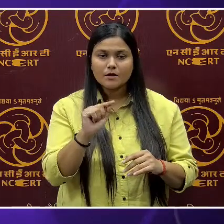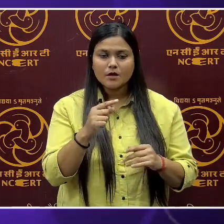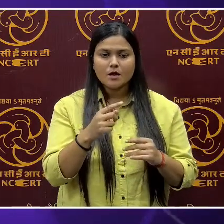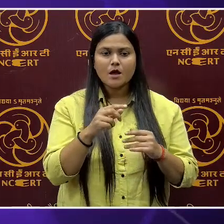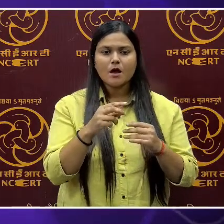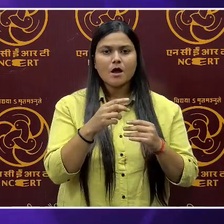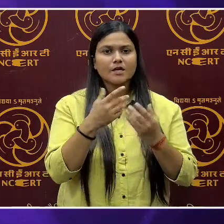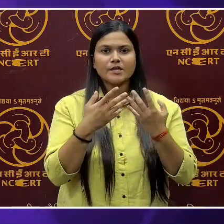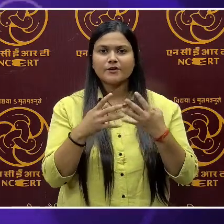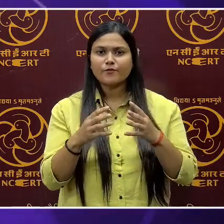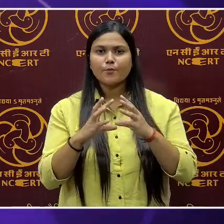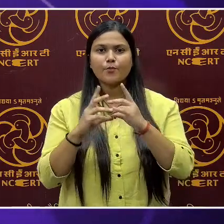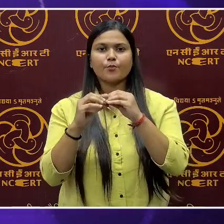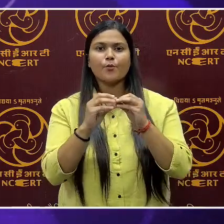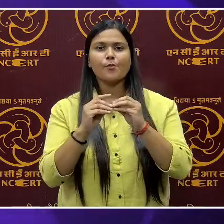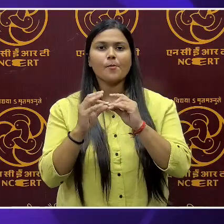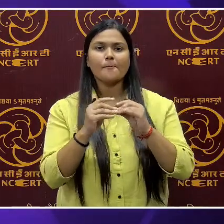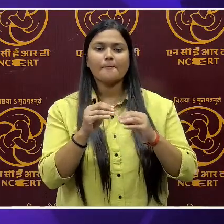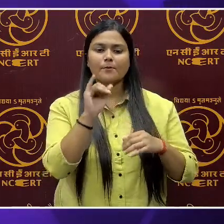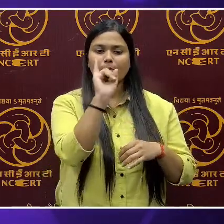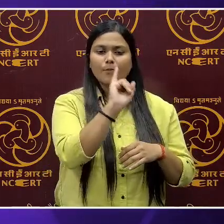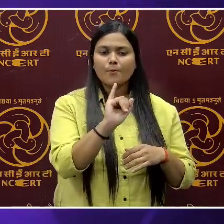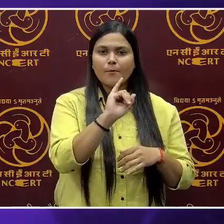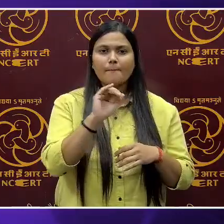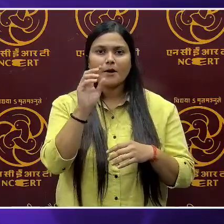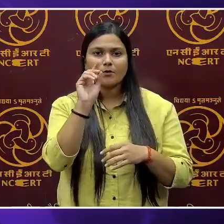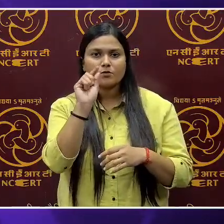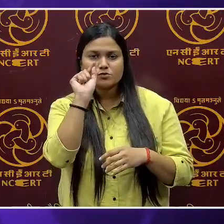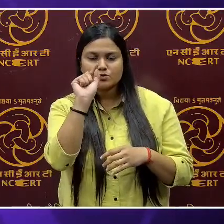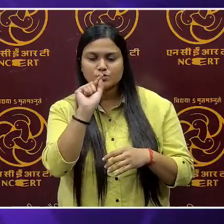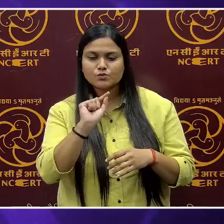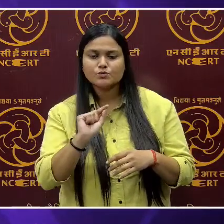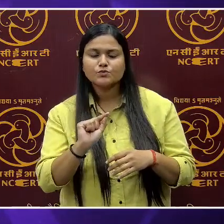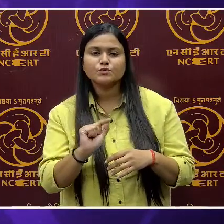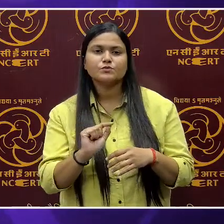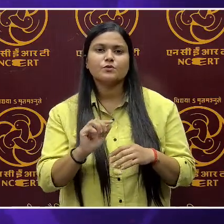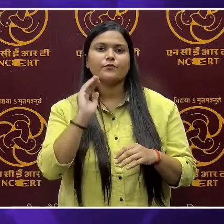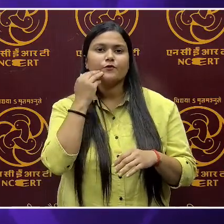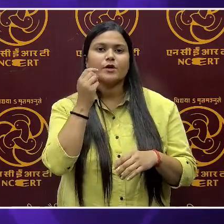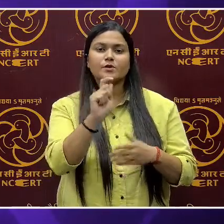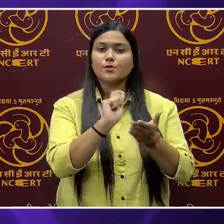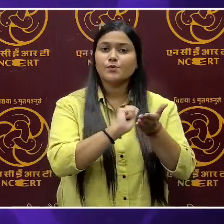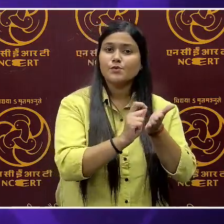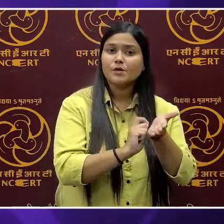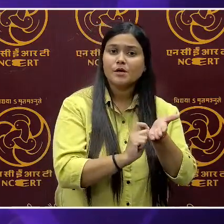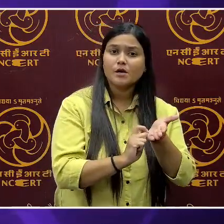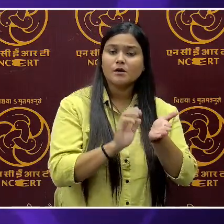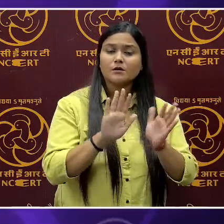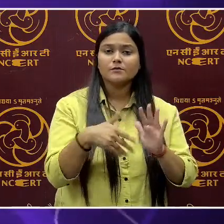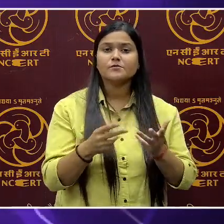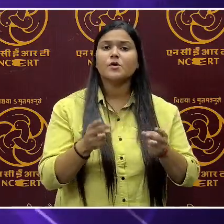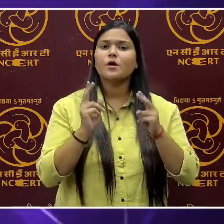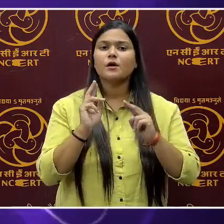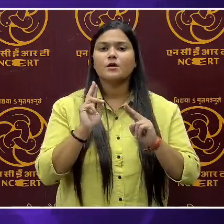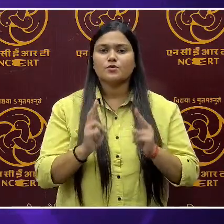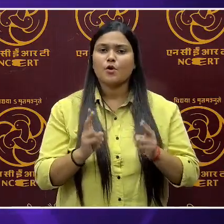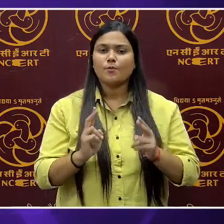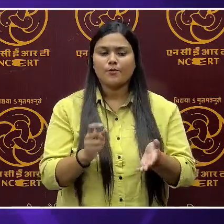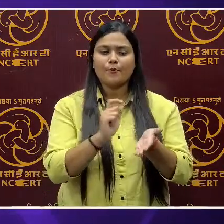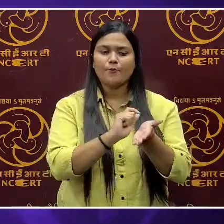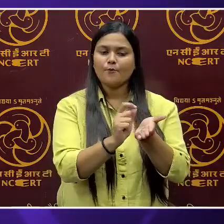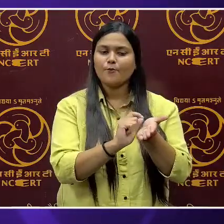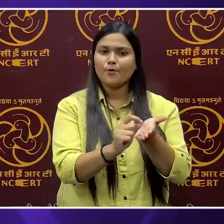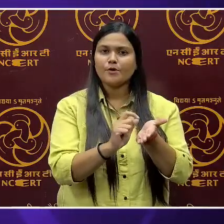these 6 letters only. So when you write, normally when we write